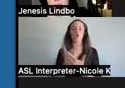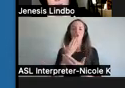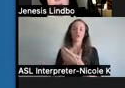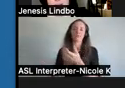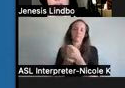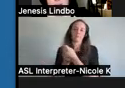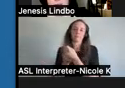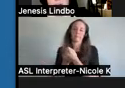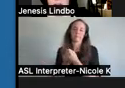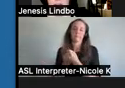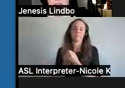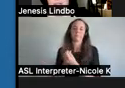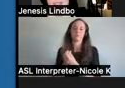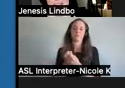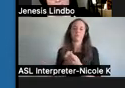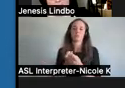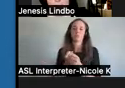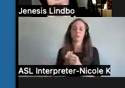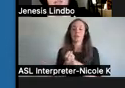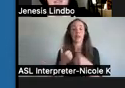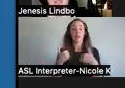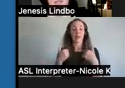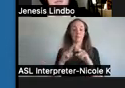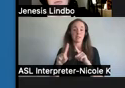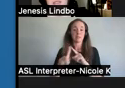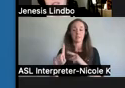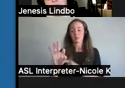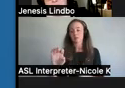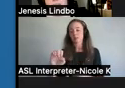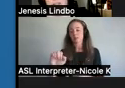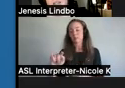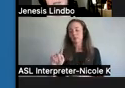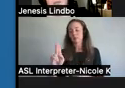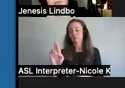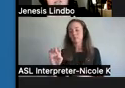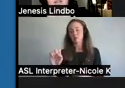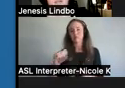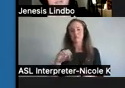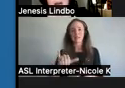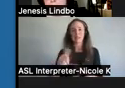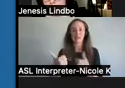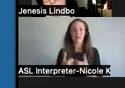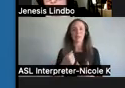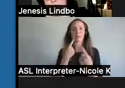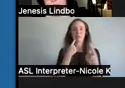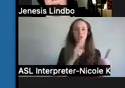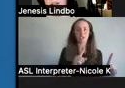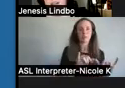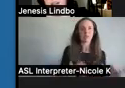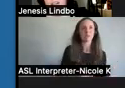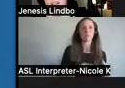and utilizing the different features in a game, like with the achievement systems or the map